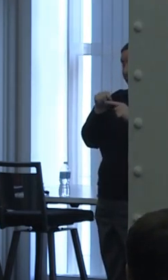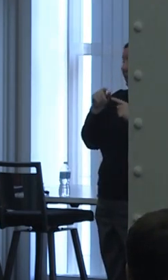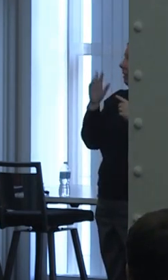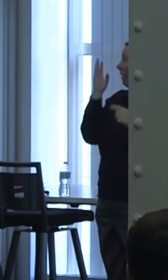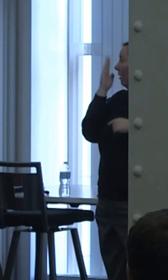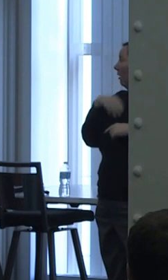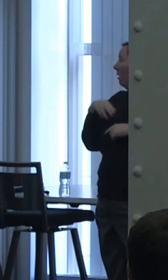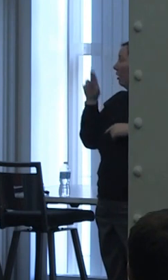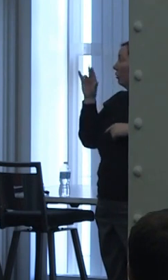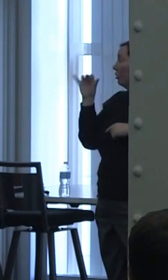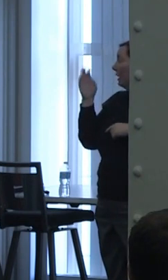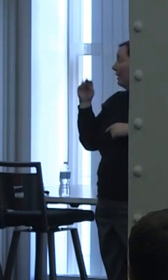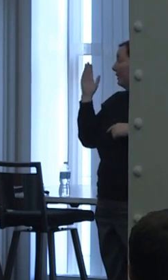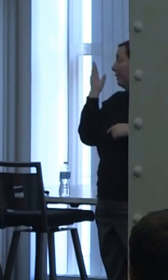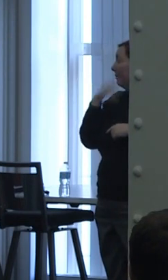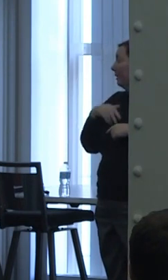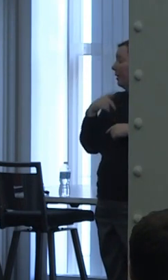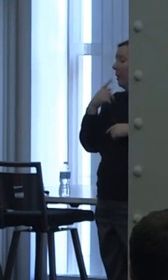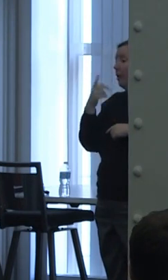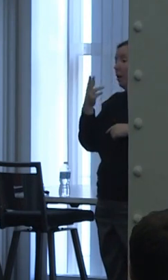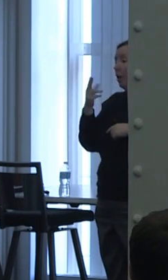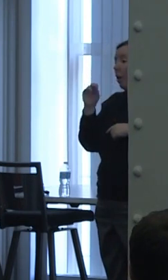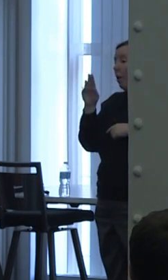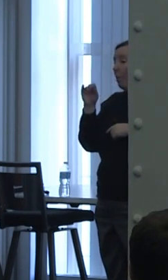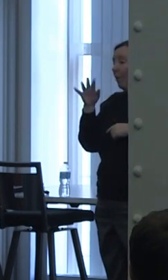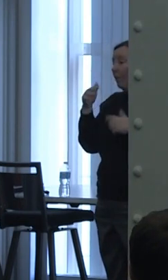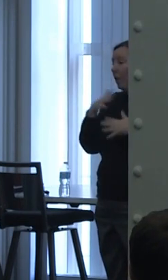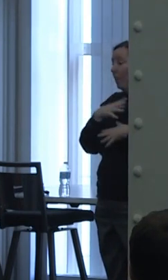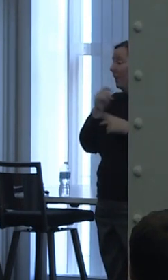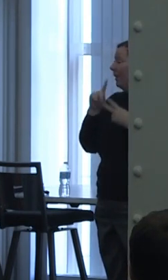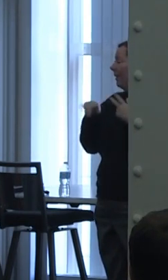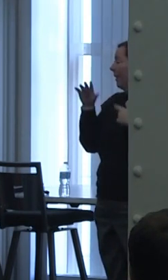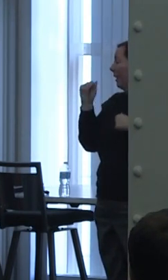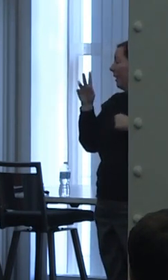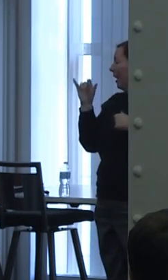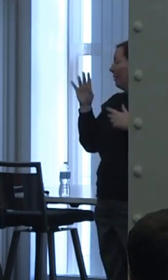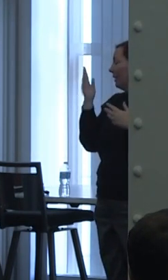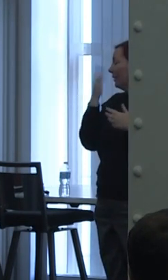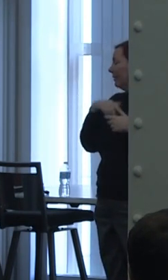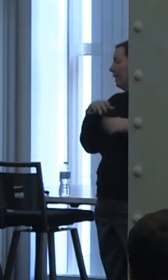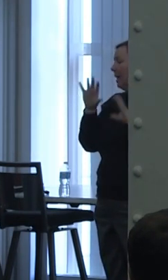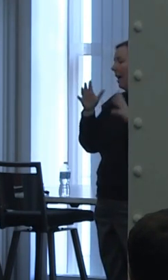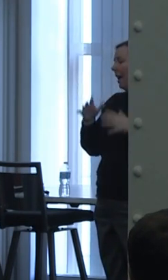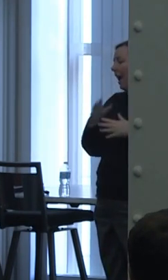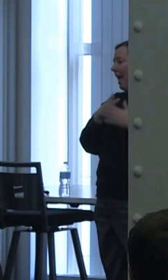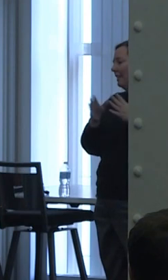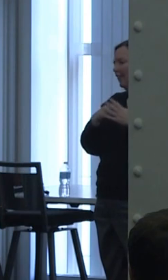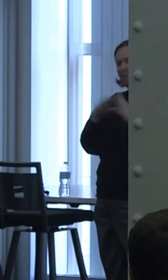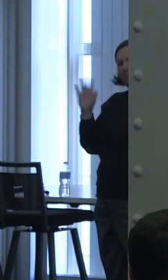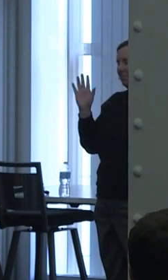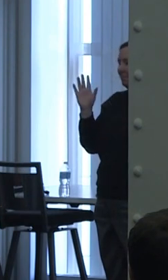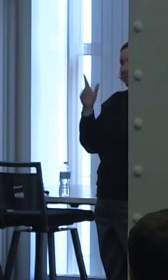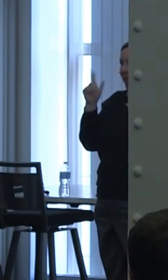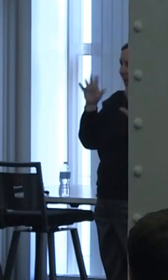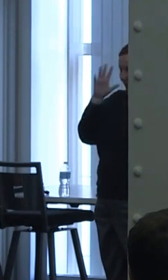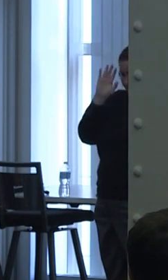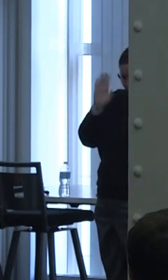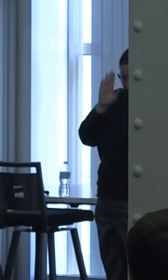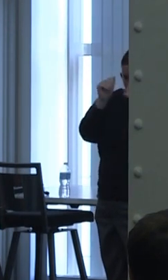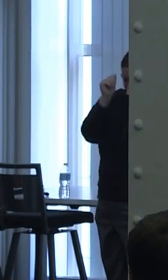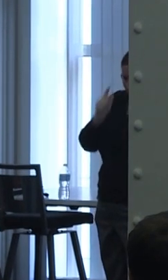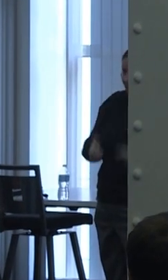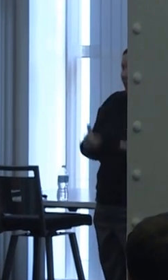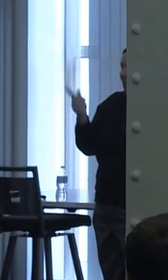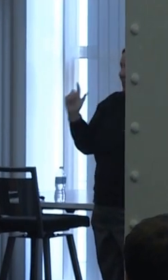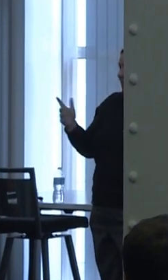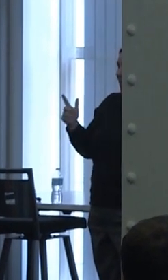racism, homophobia, ableism, classism, and anti-immigrant sentiment. But I'm not